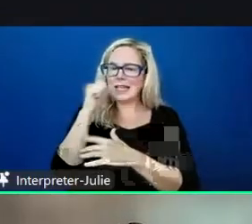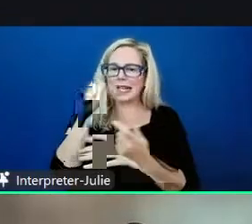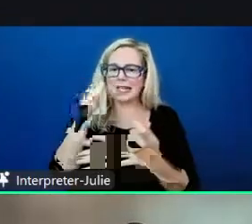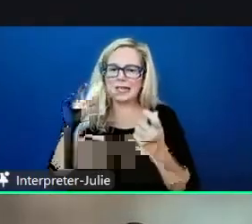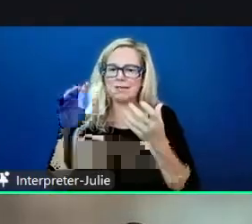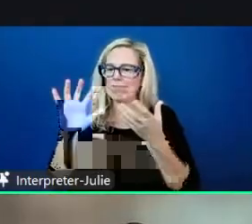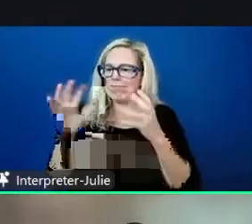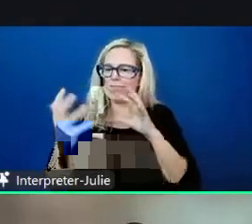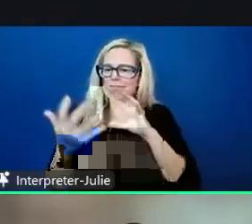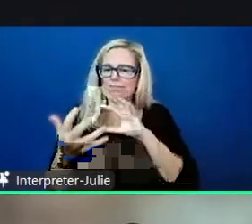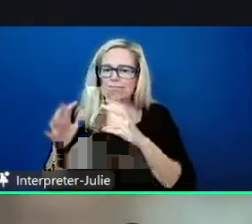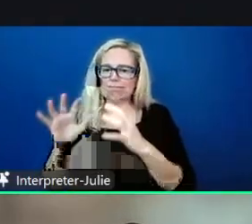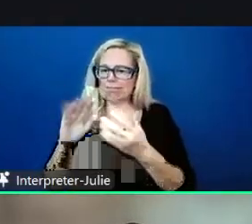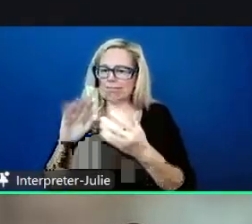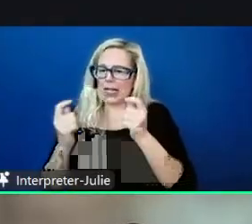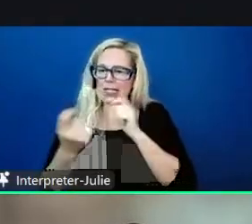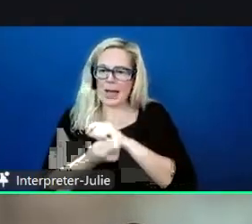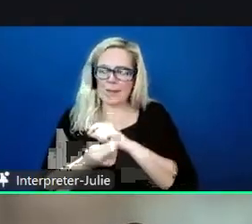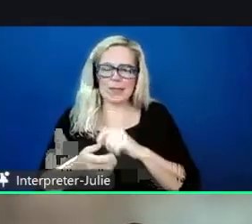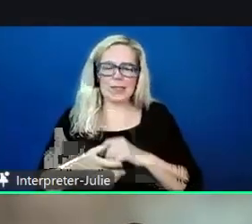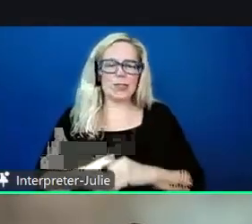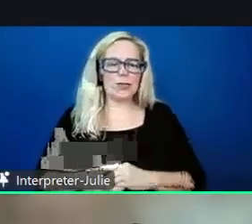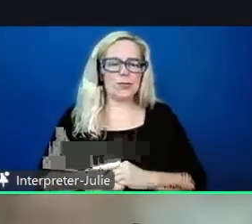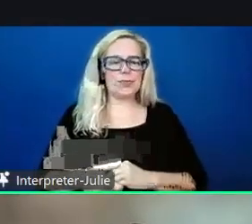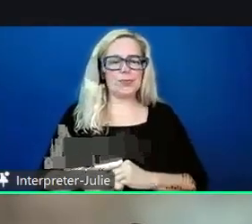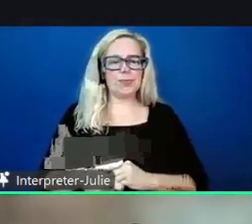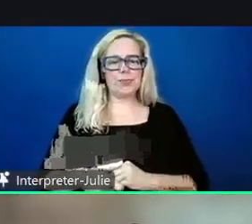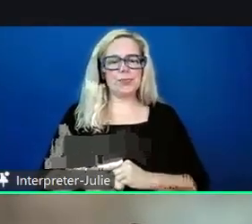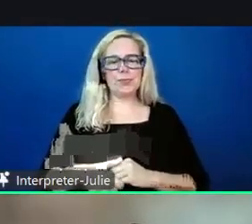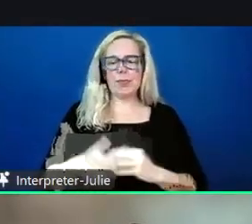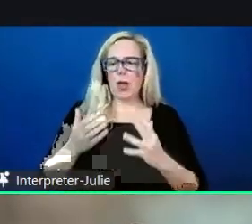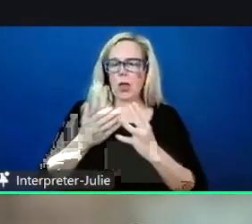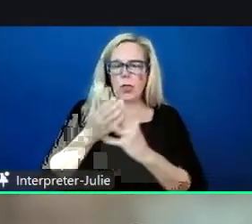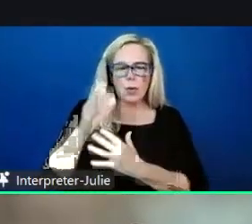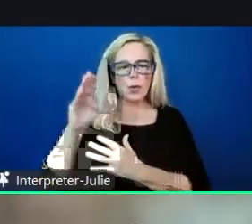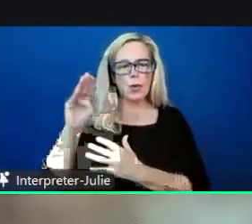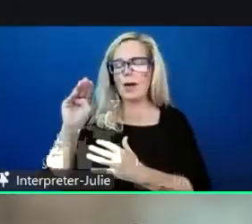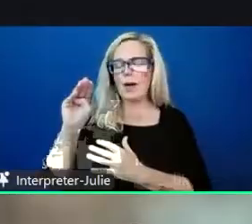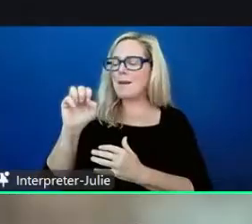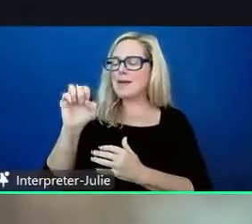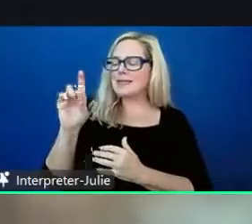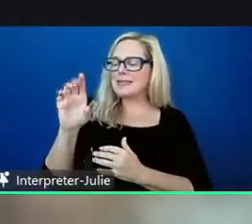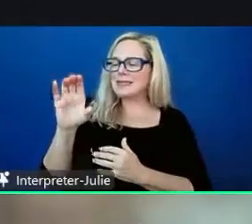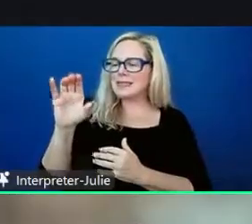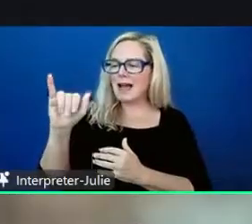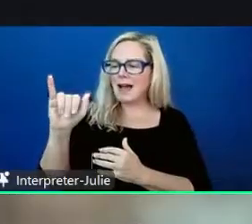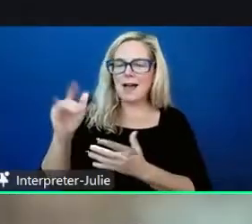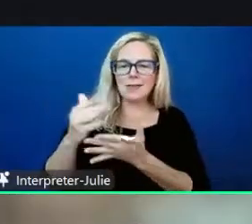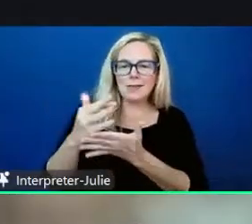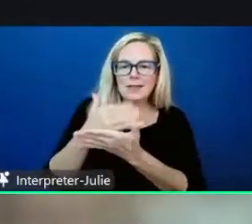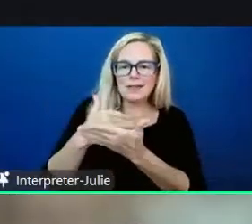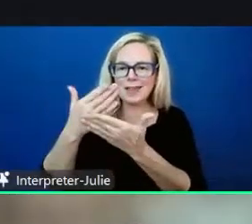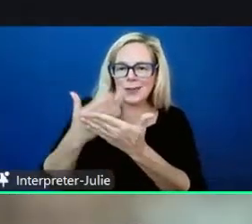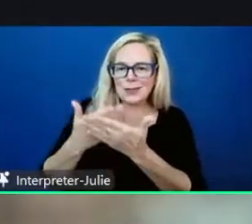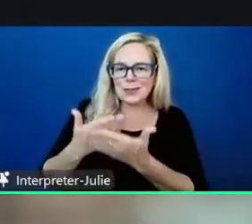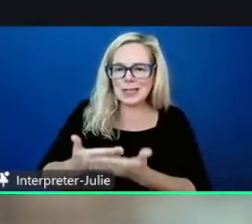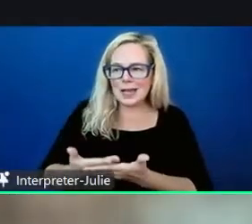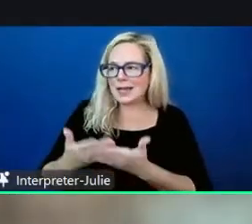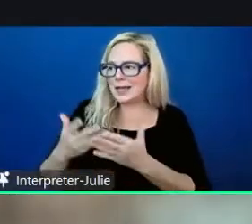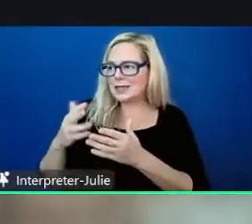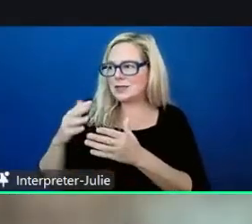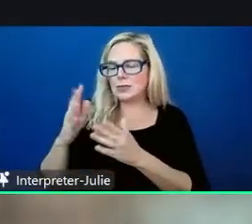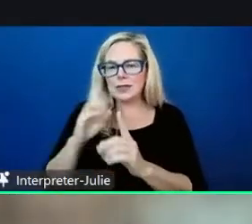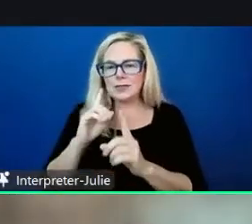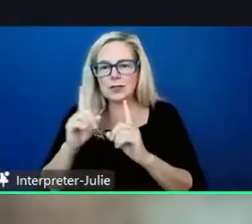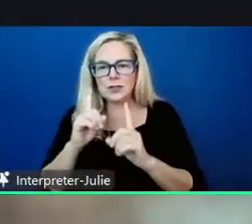data and lived experiences. Through MSDCI, we've gathered survey data from trainees, along with narratives from